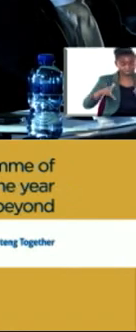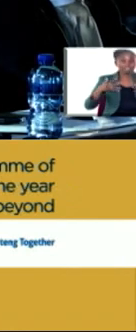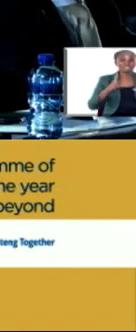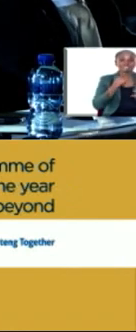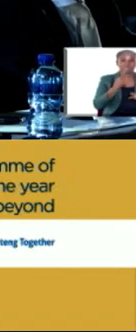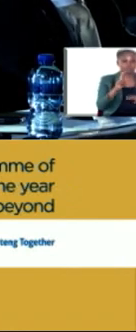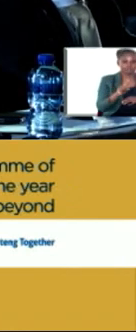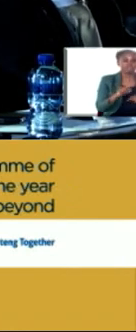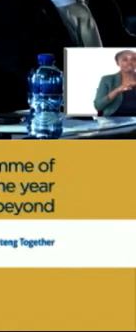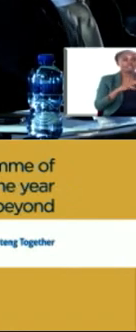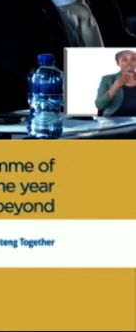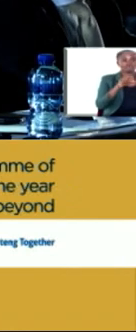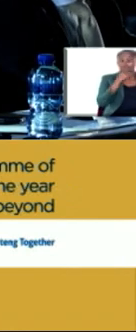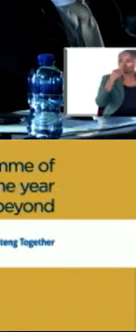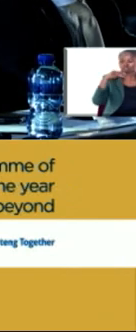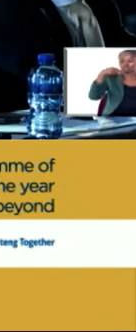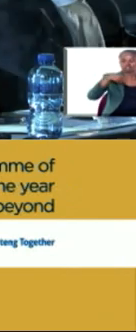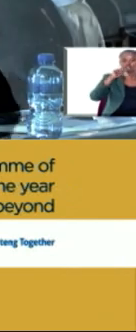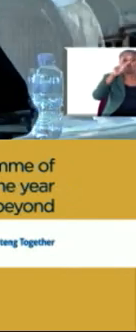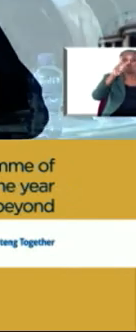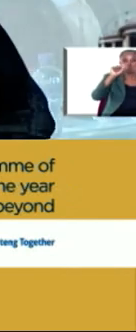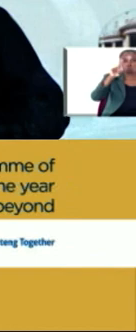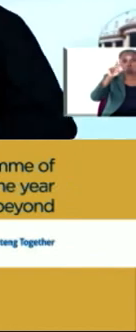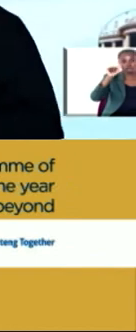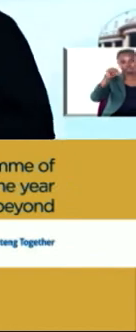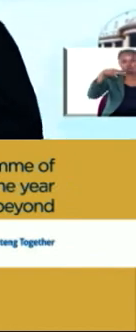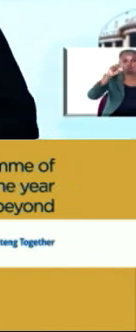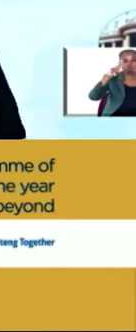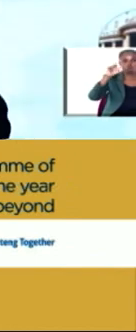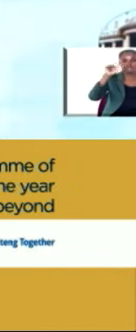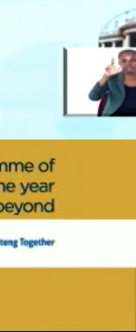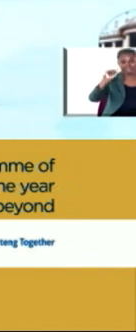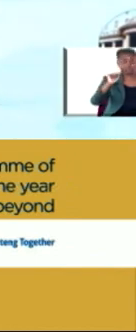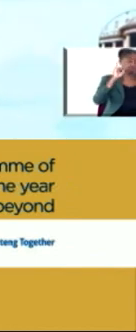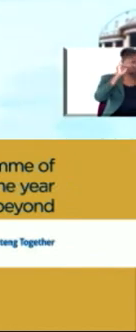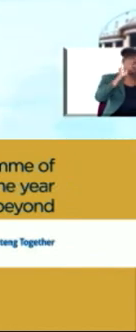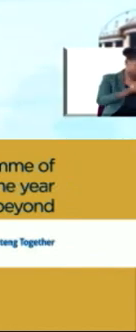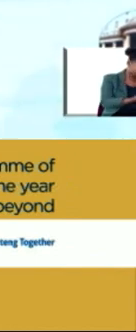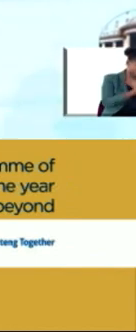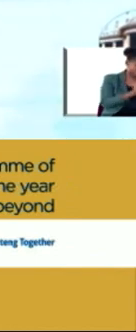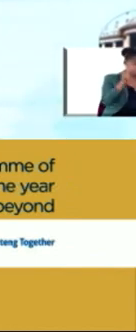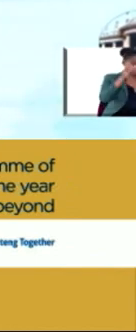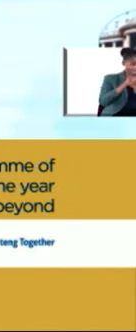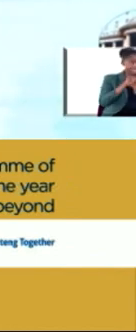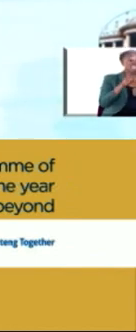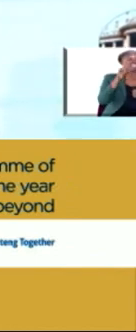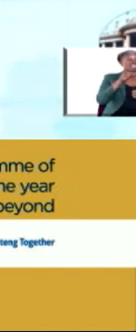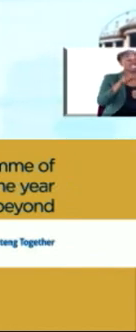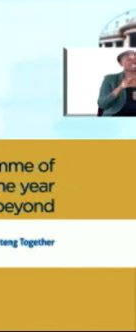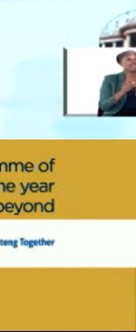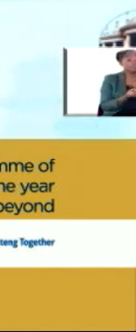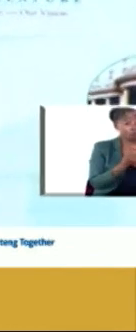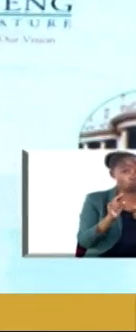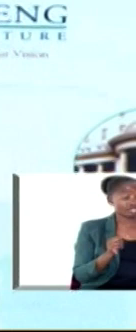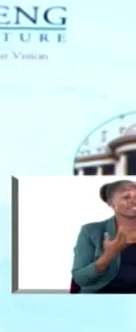they called a guara-guara scenario. This is the worst case scenario our country could be in